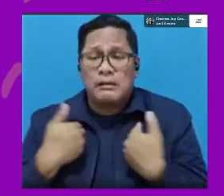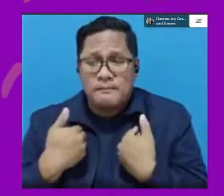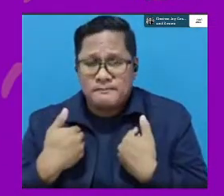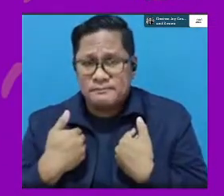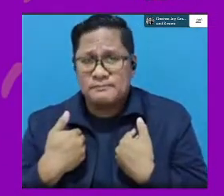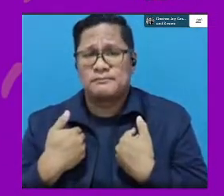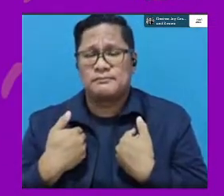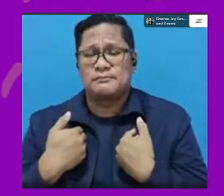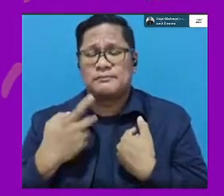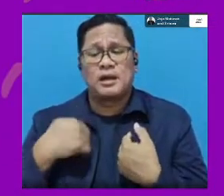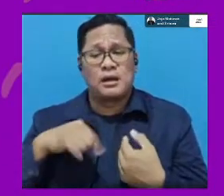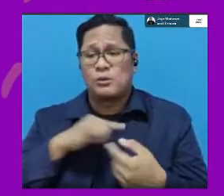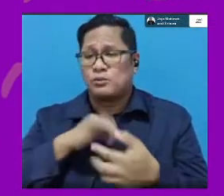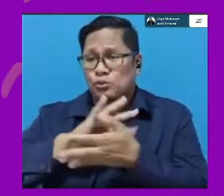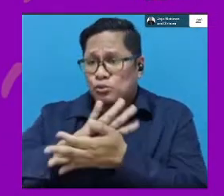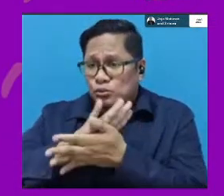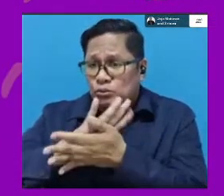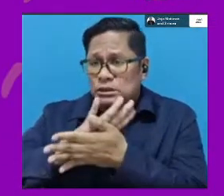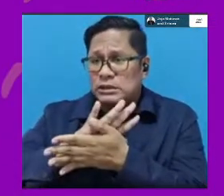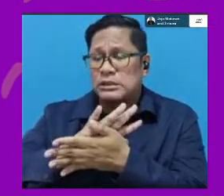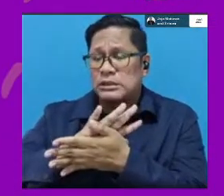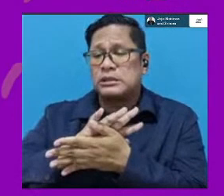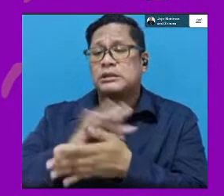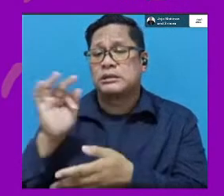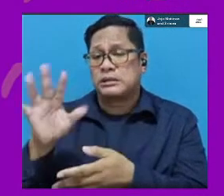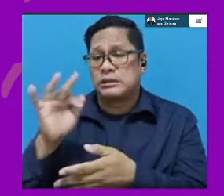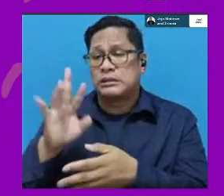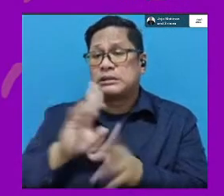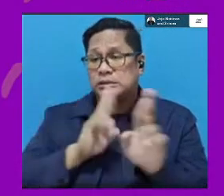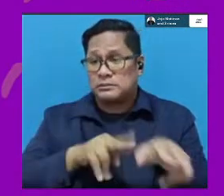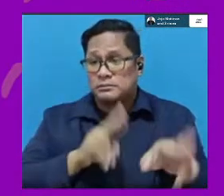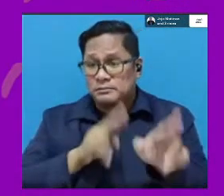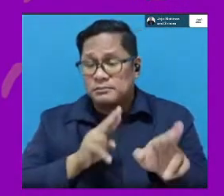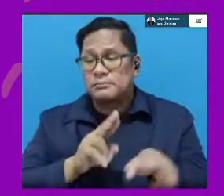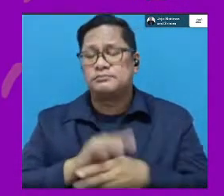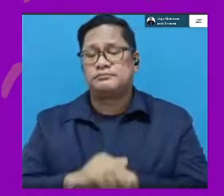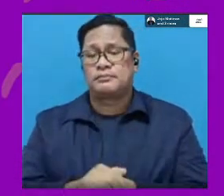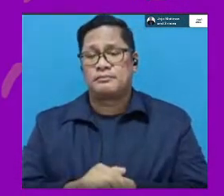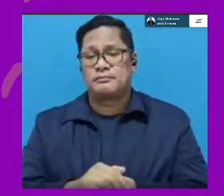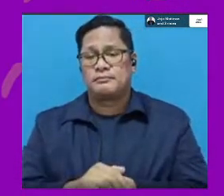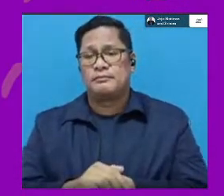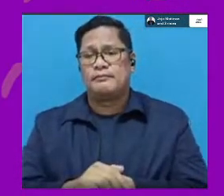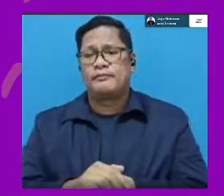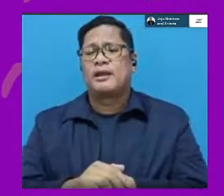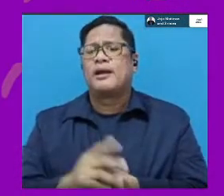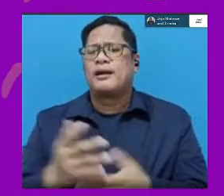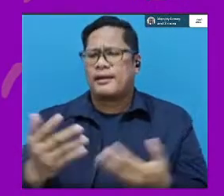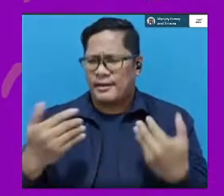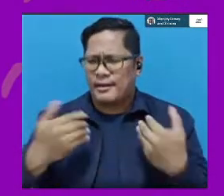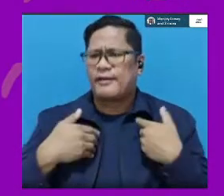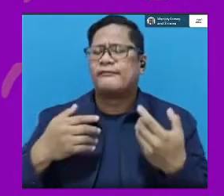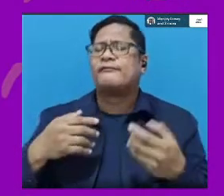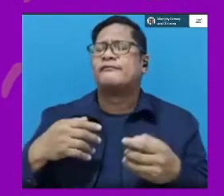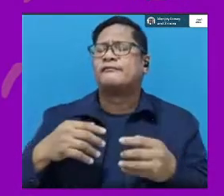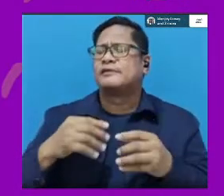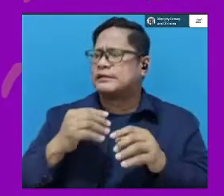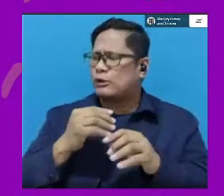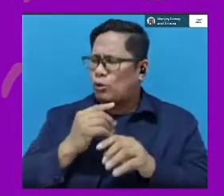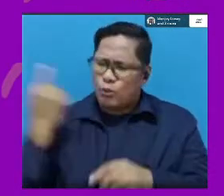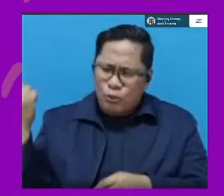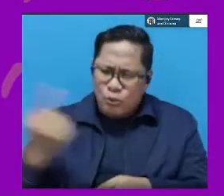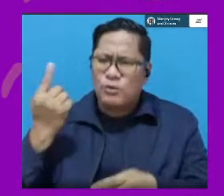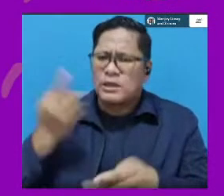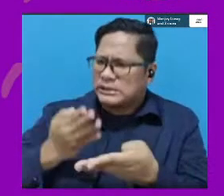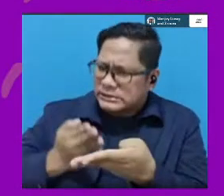have our COVID-19 responses has always been rights-based and